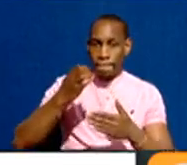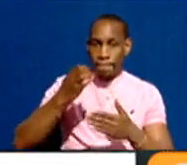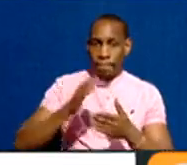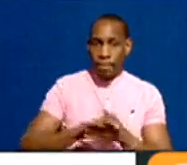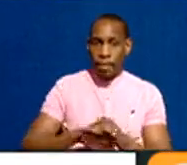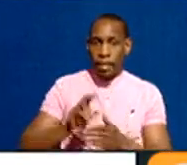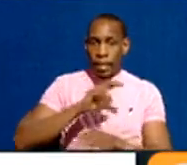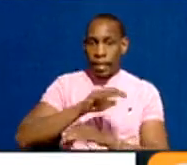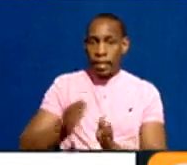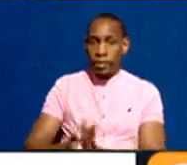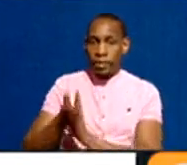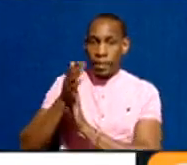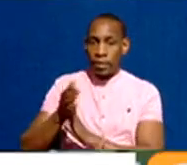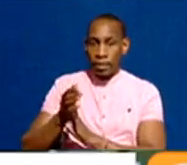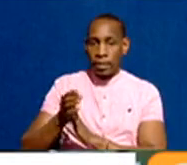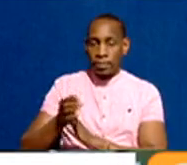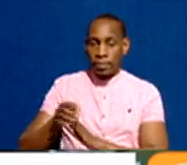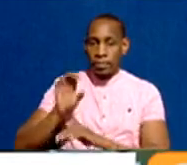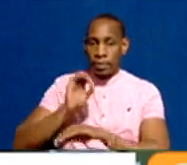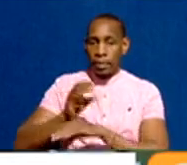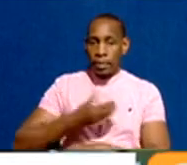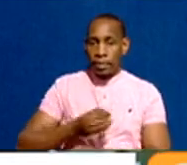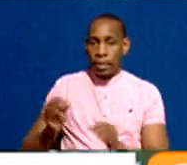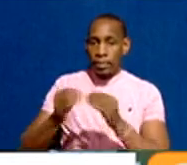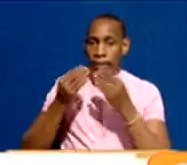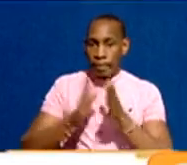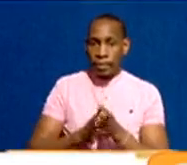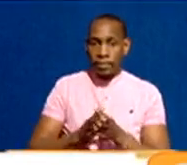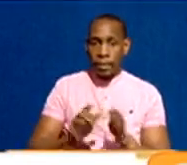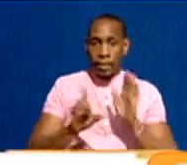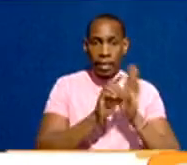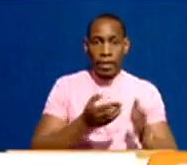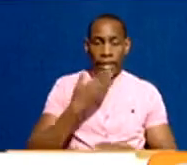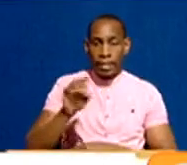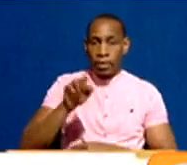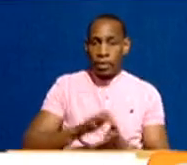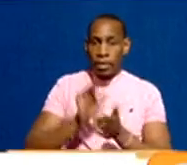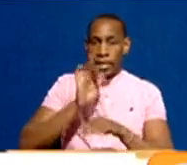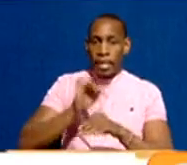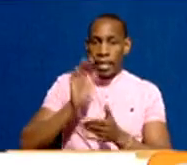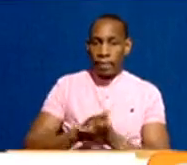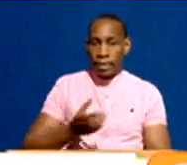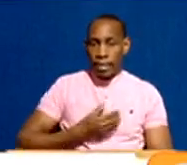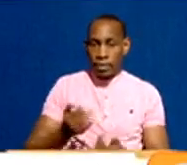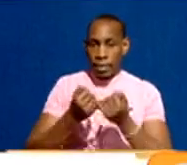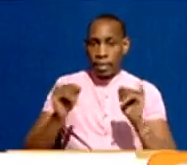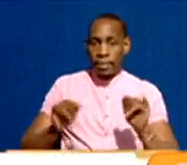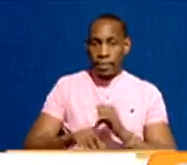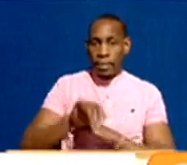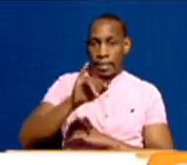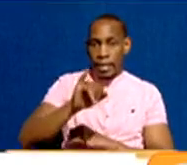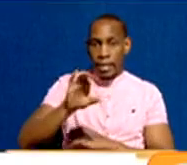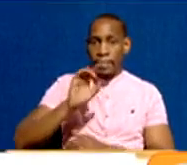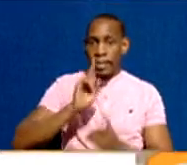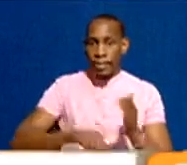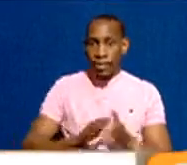NSAC team had left. Oraro, while responding to the question on the effect of NSAC on the independence of IEBC,